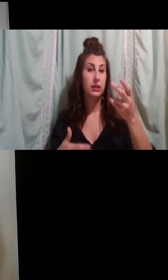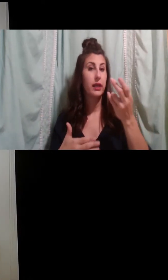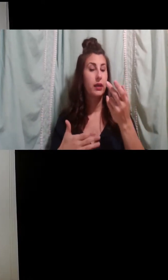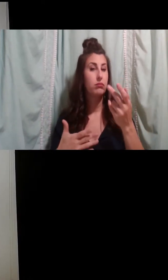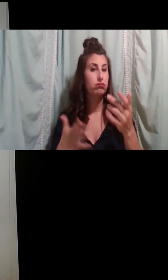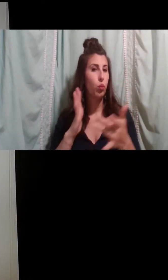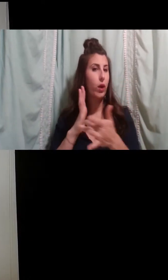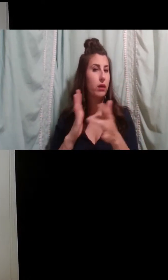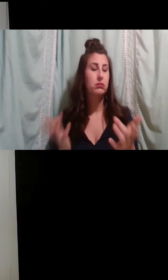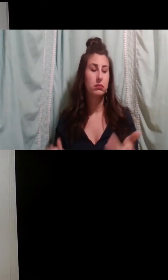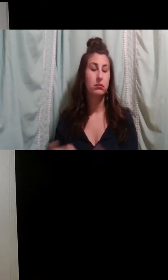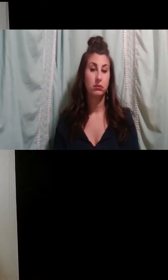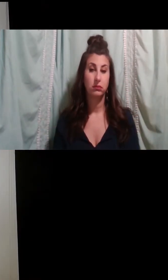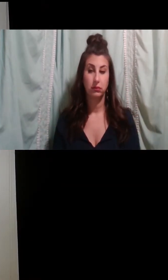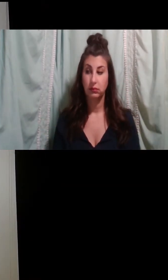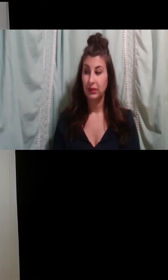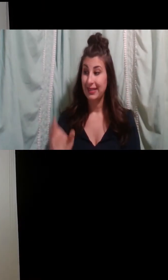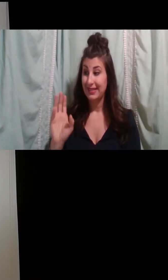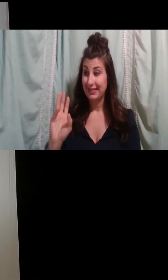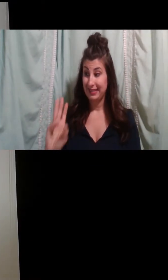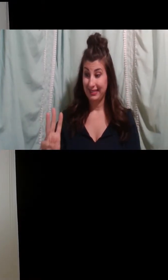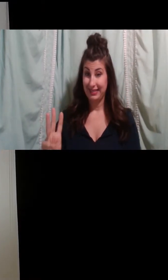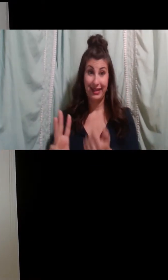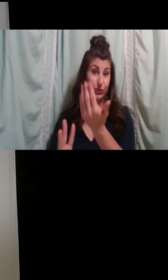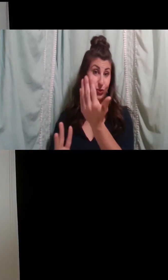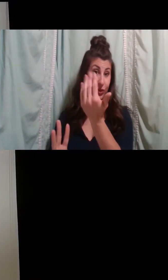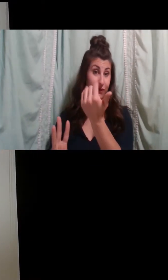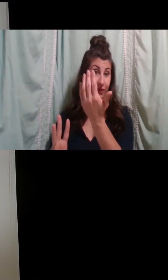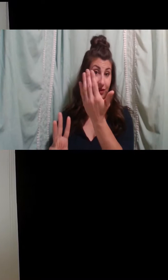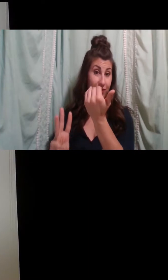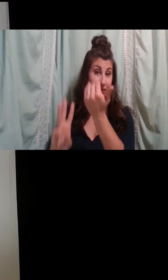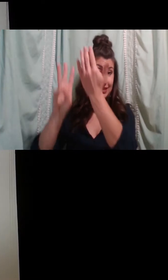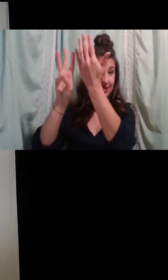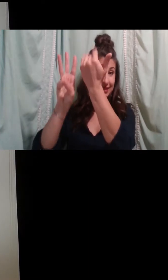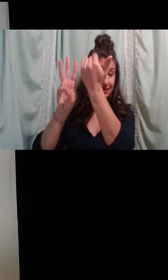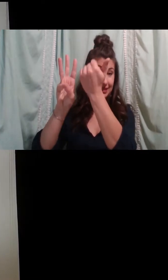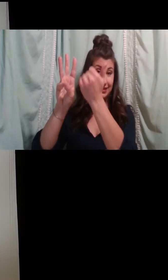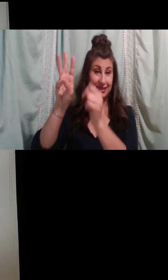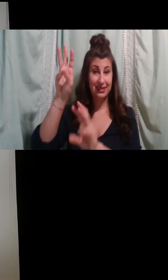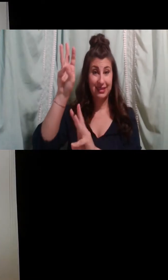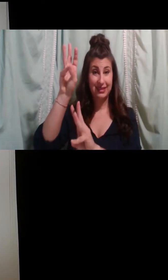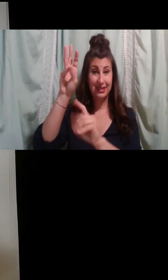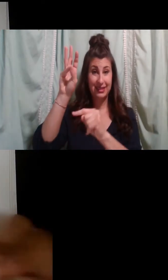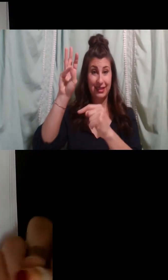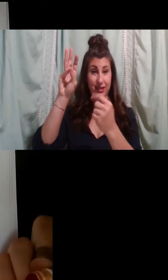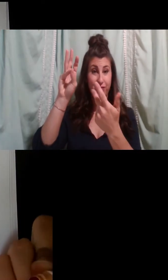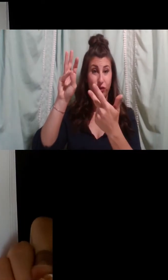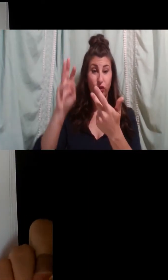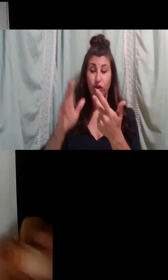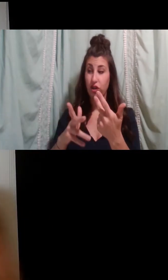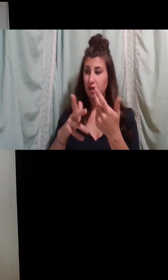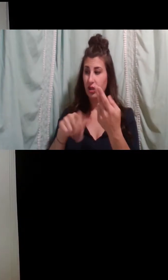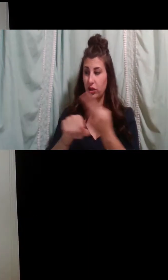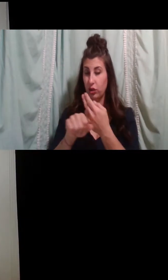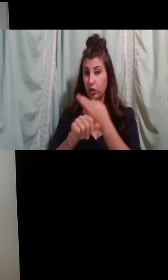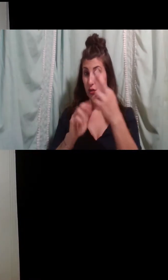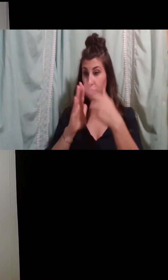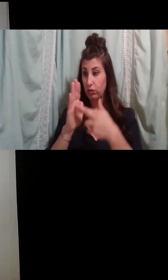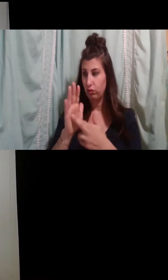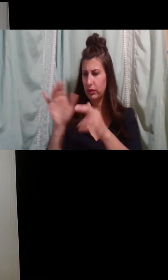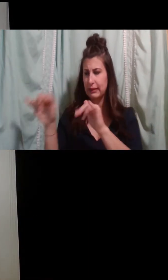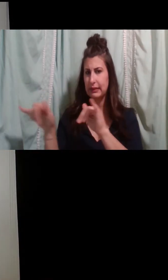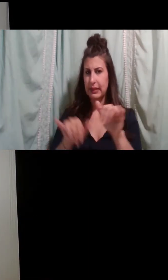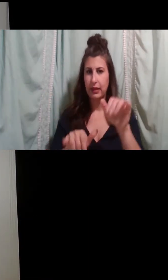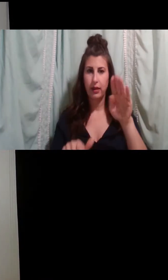at the second way. So I have 6 to the 15th over 6 to the negative third. So use